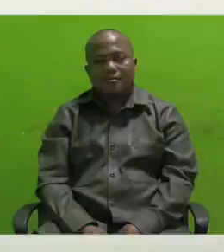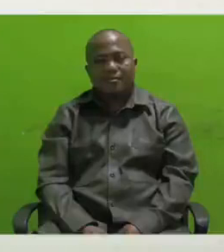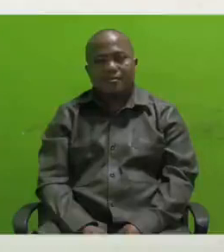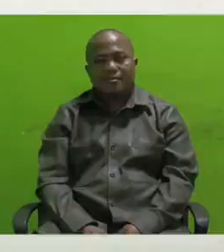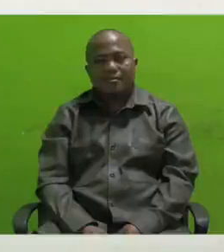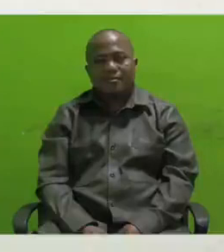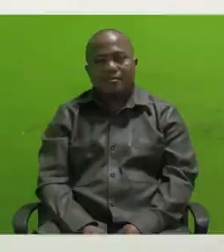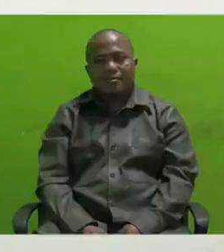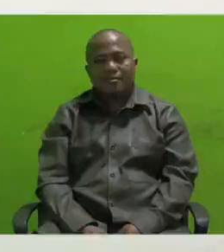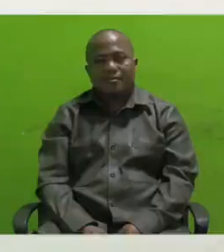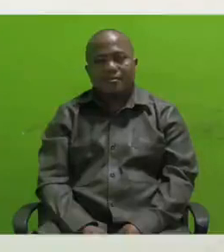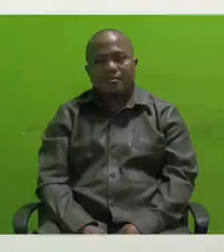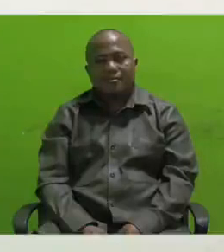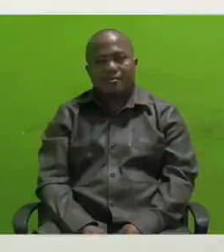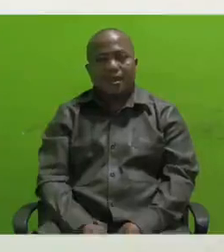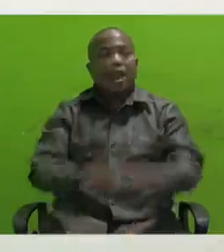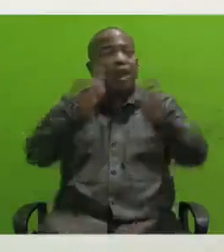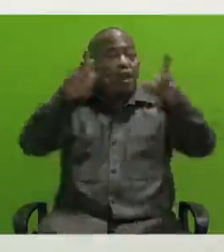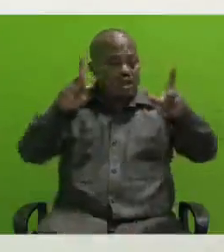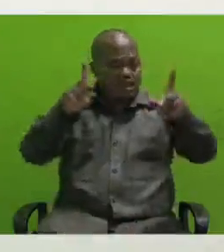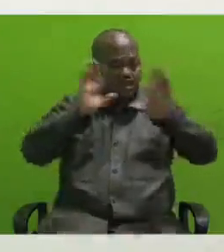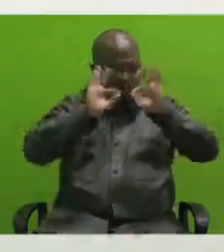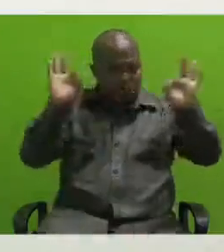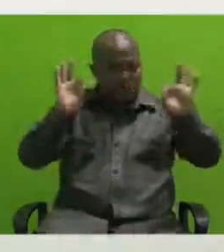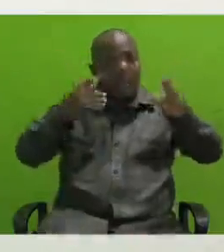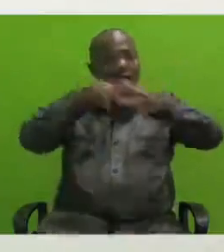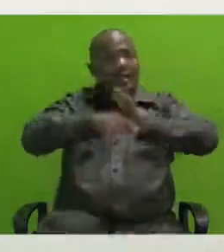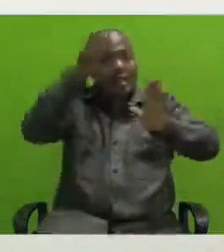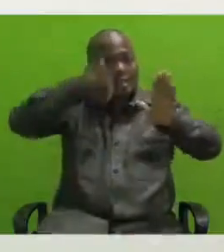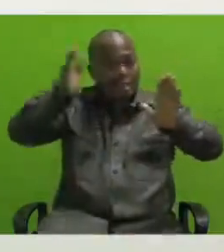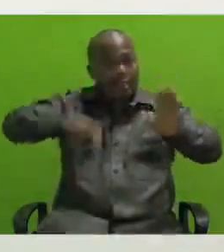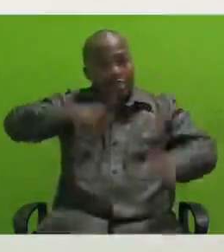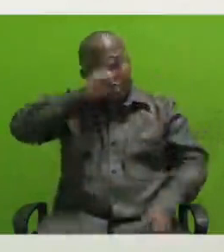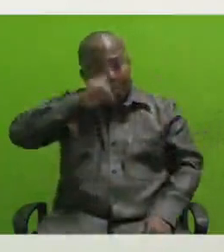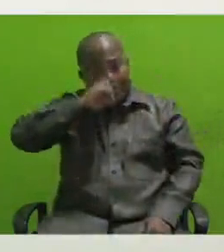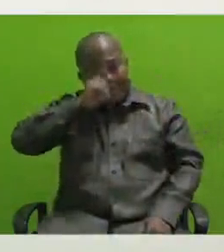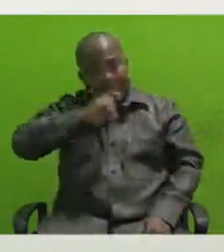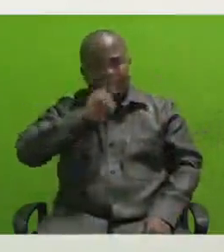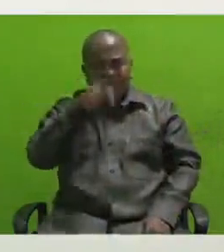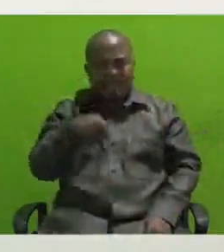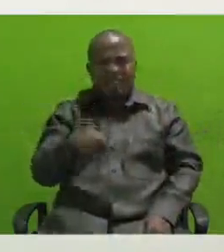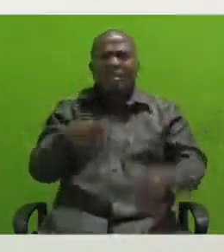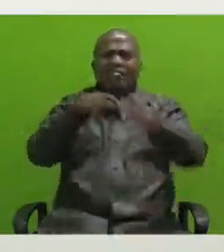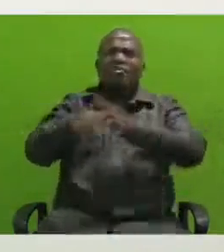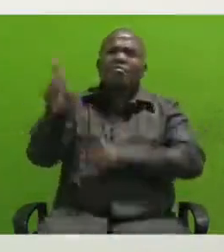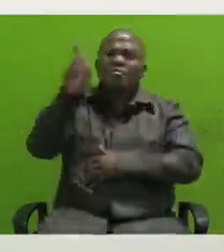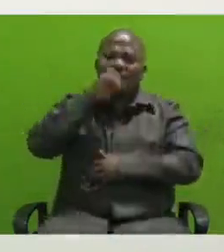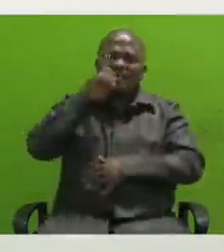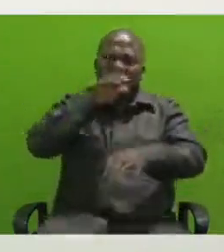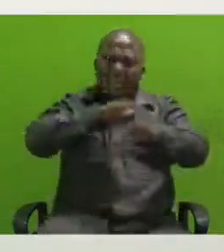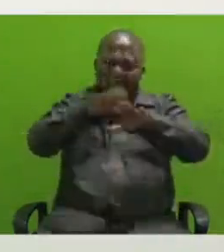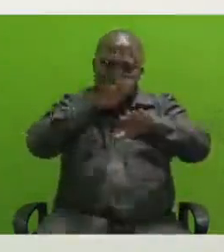Yes, very good. From the table, we have observed that from each expression